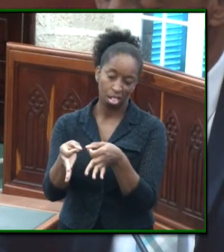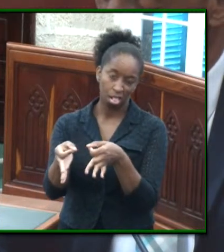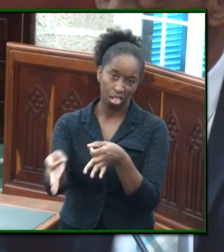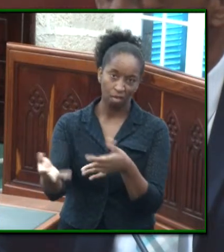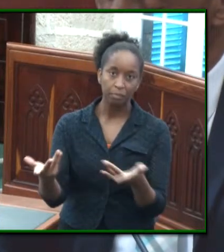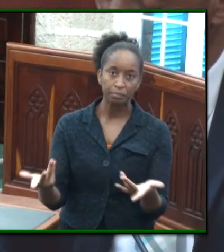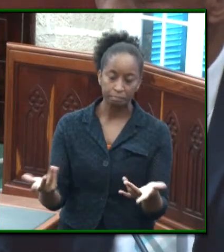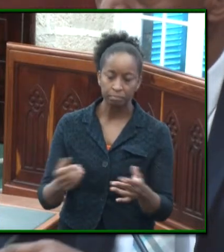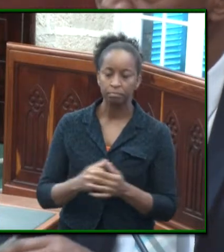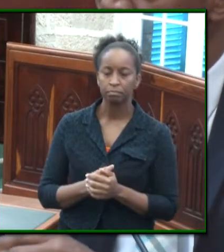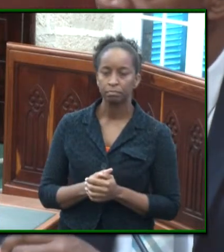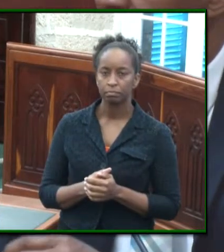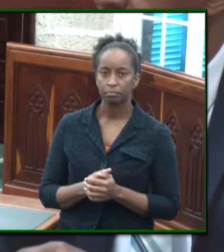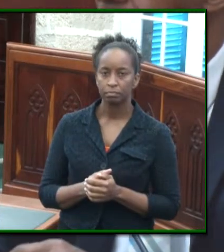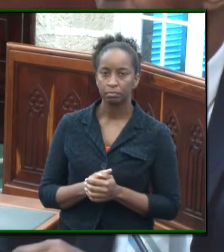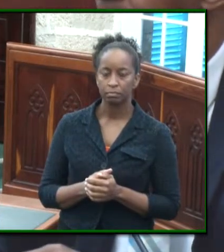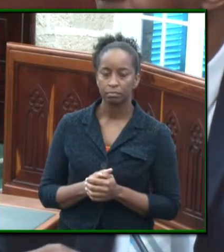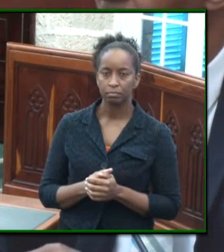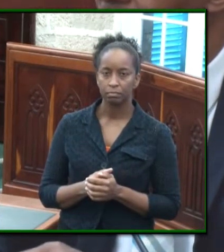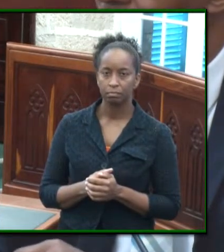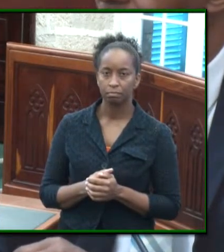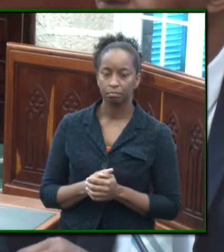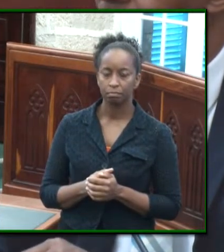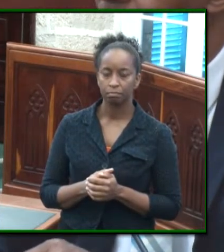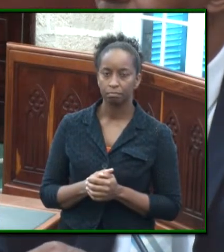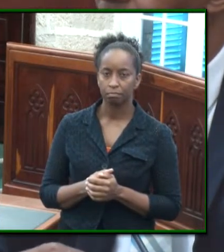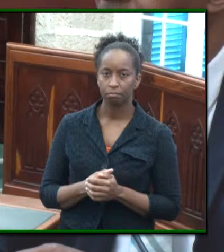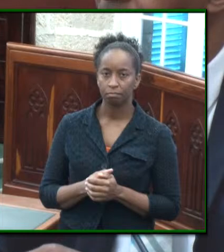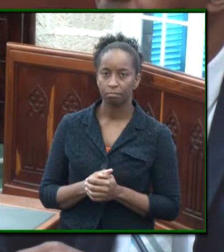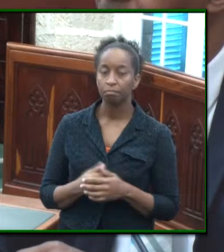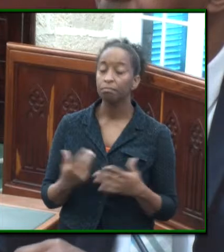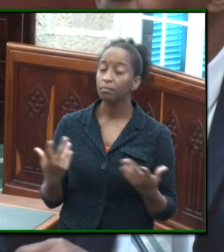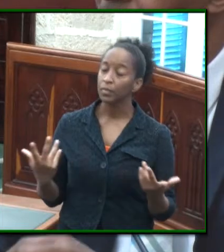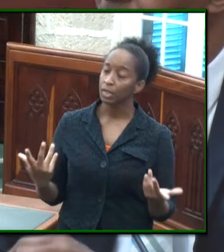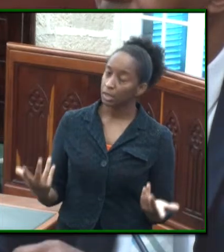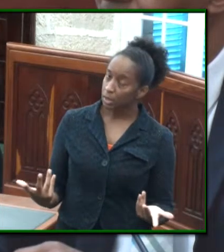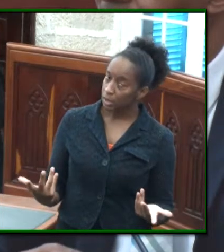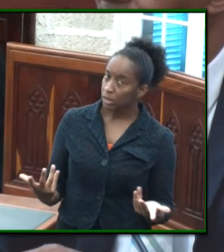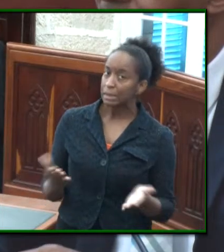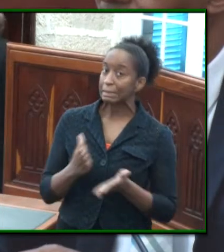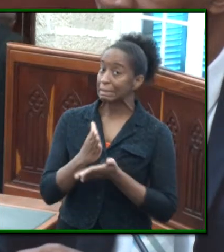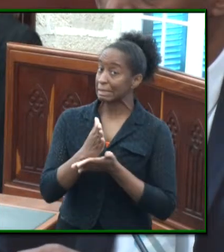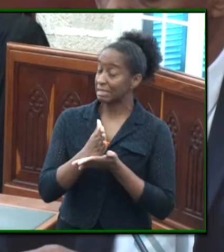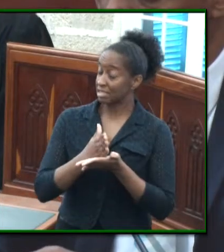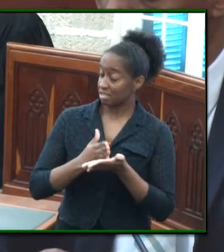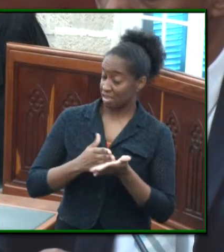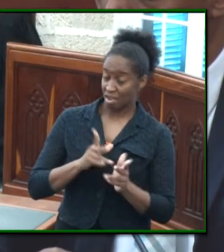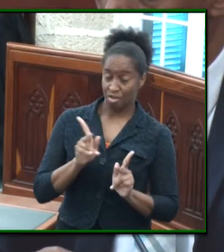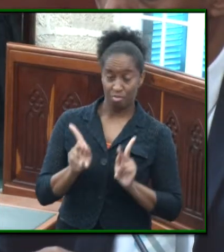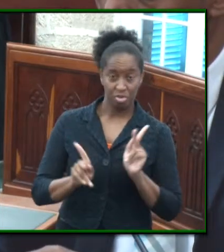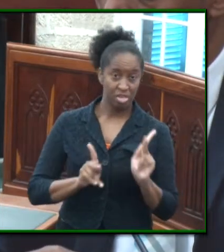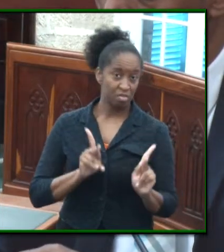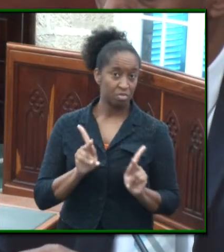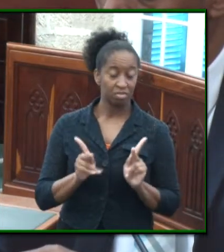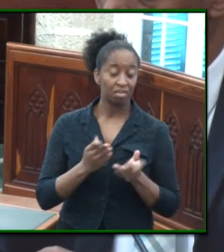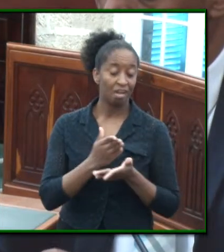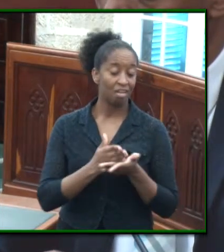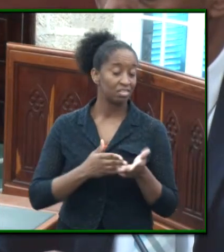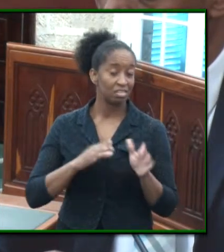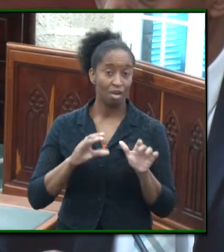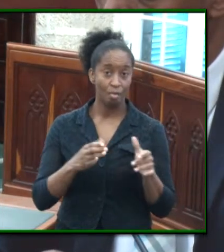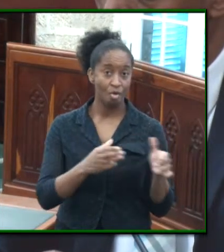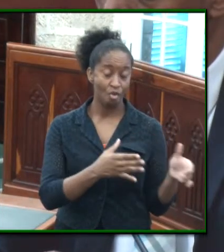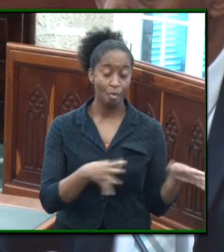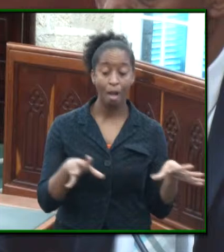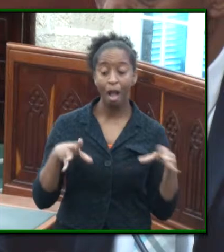And that category of individual is well represented by the many investors that we have